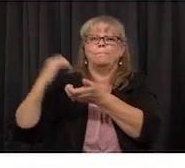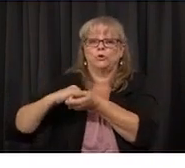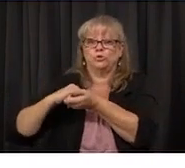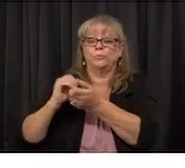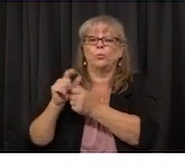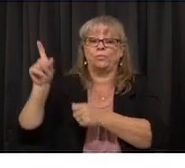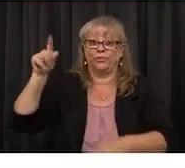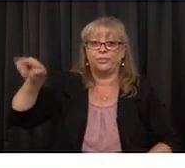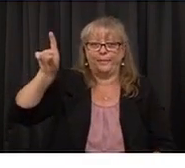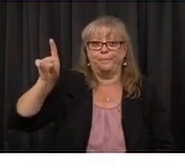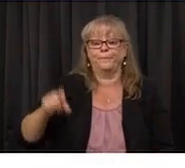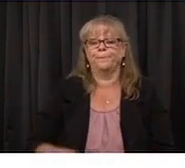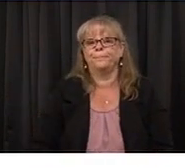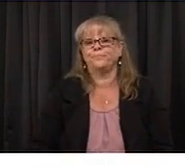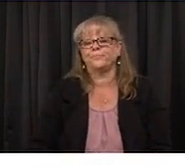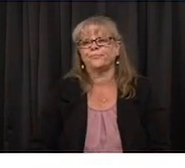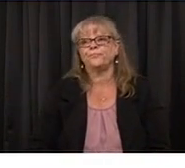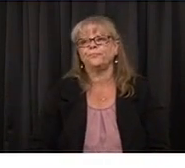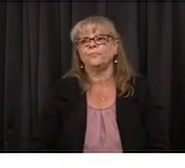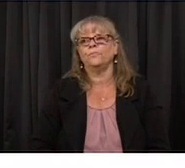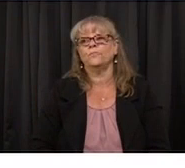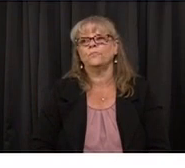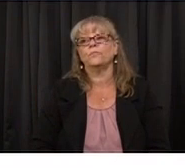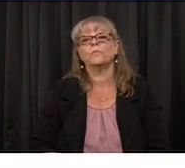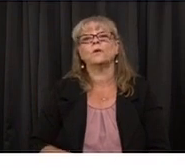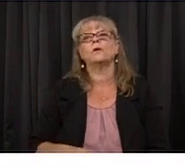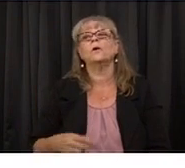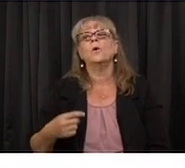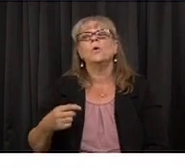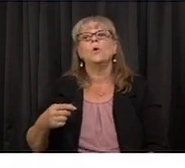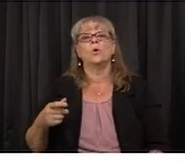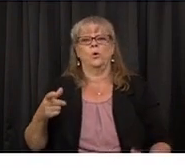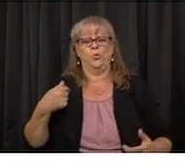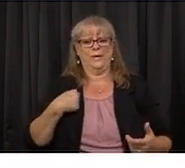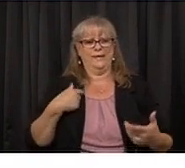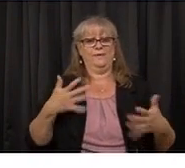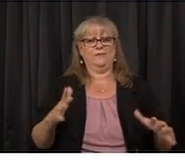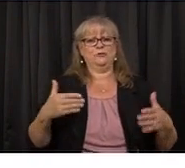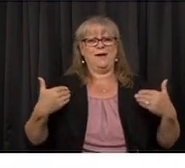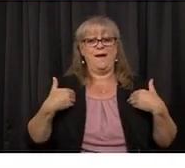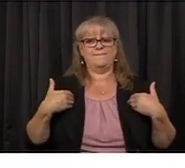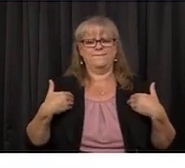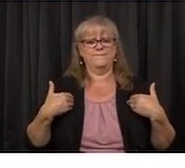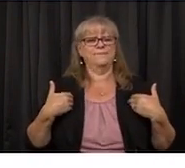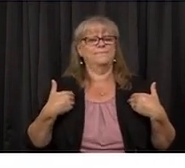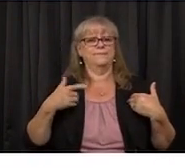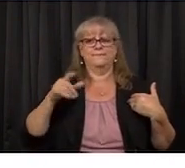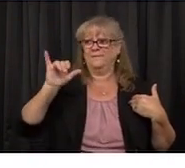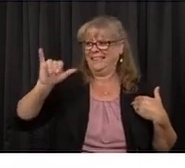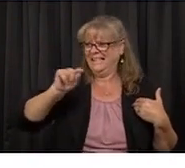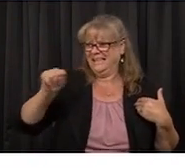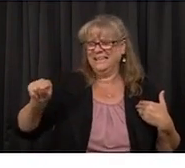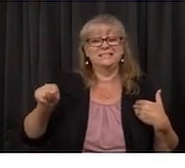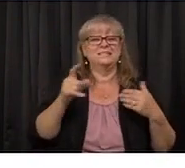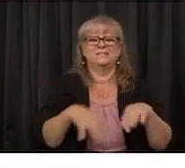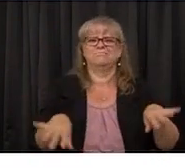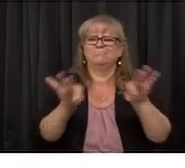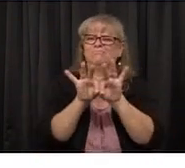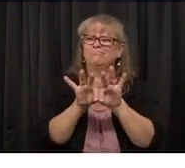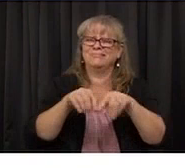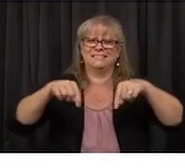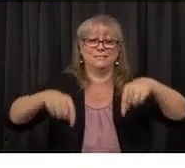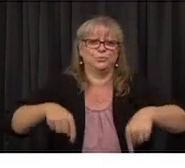state. And having that resiliency and redundancy in our supply chain is so important, because at any point, what we've learned in this is